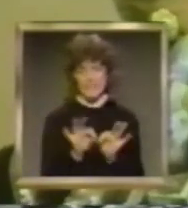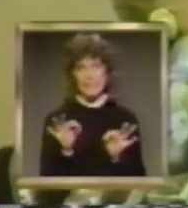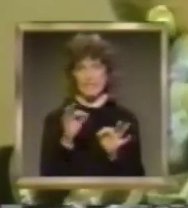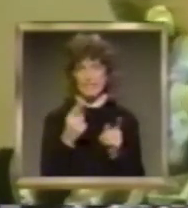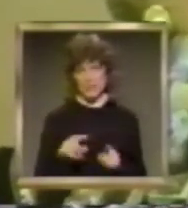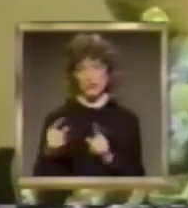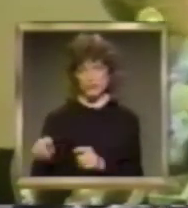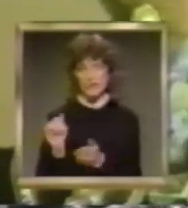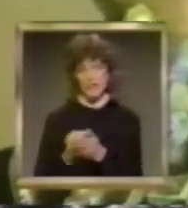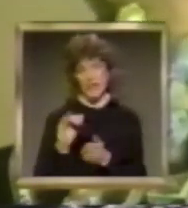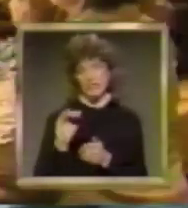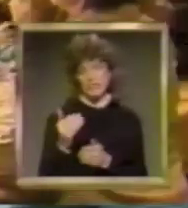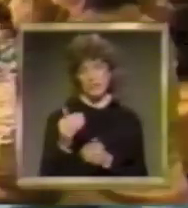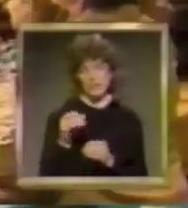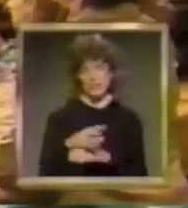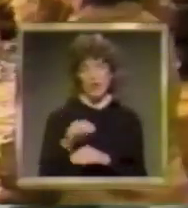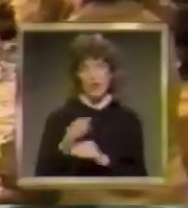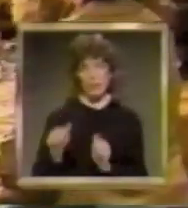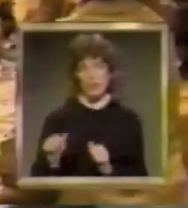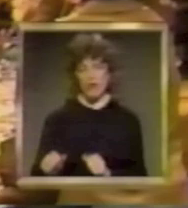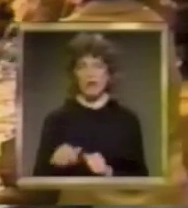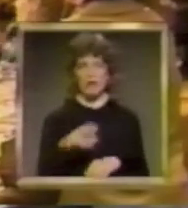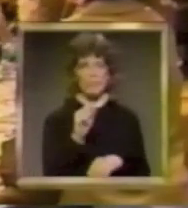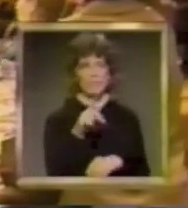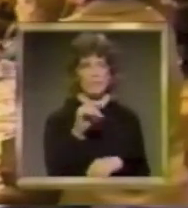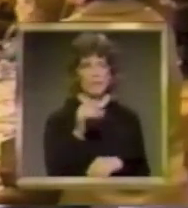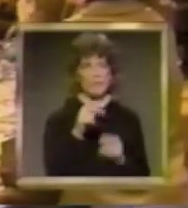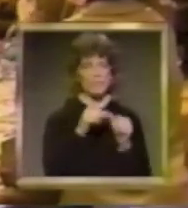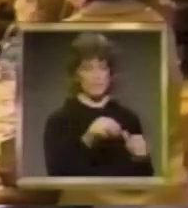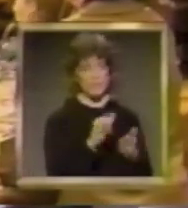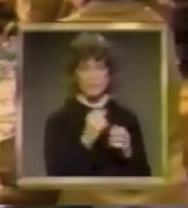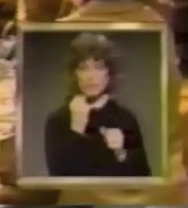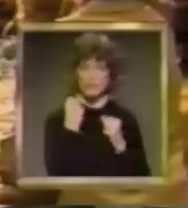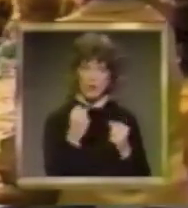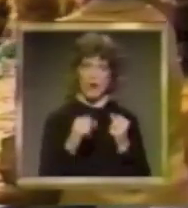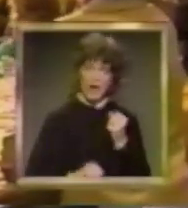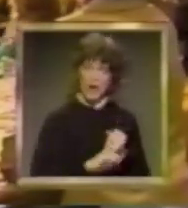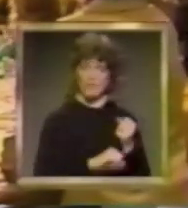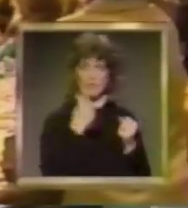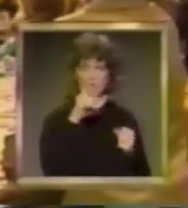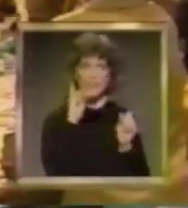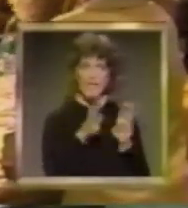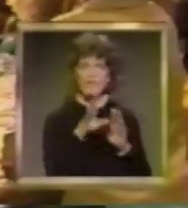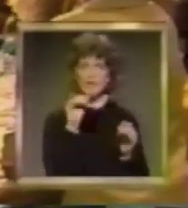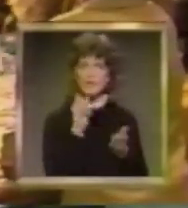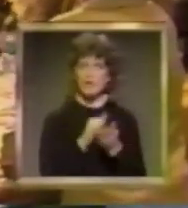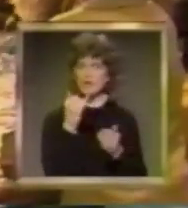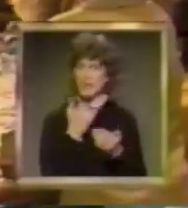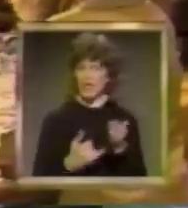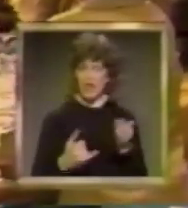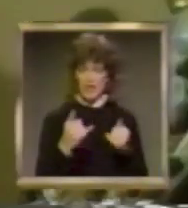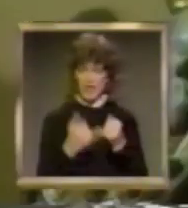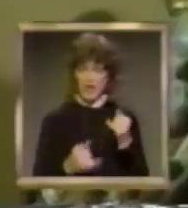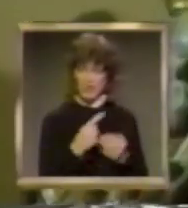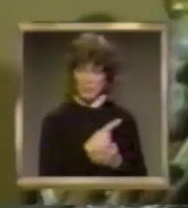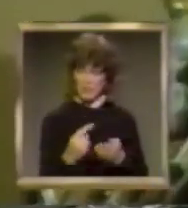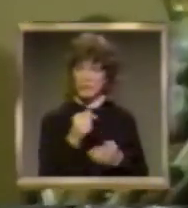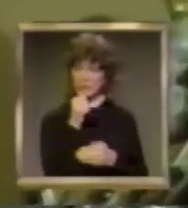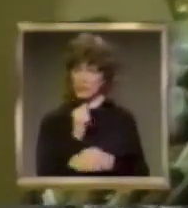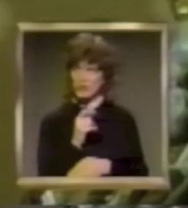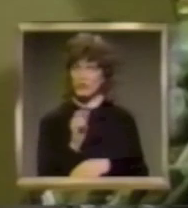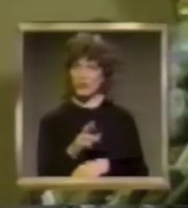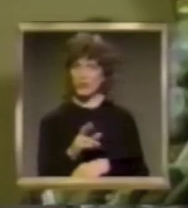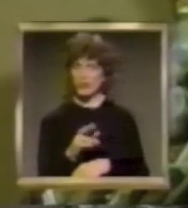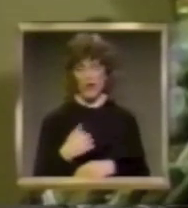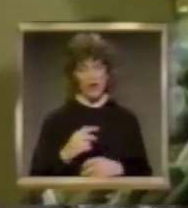that seem advisable. Spillman maintains she has been a strong advocate for the deaf and that the last week has hurt her. I